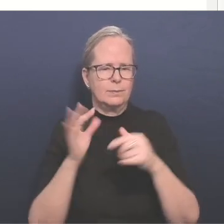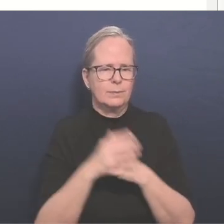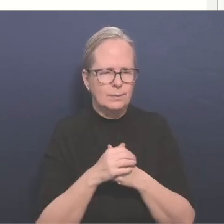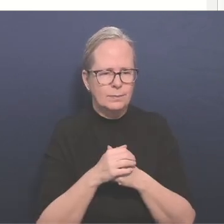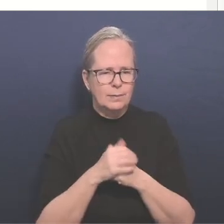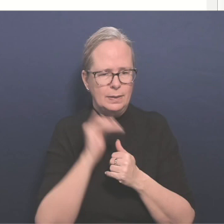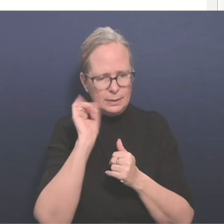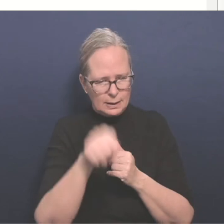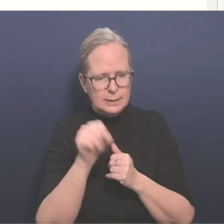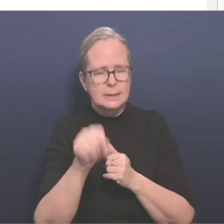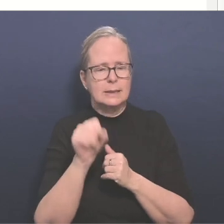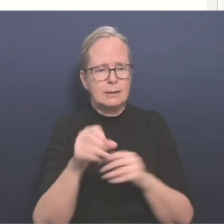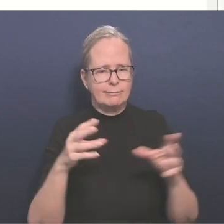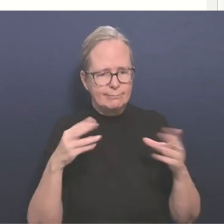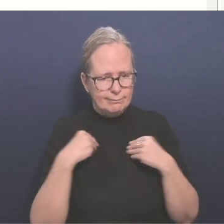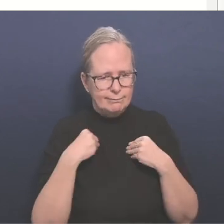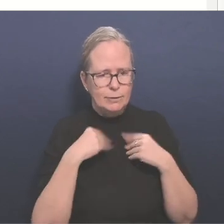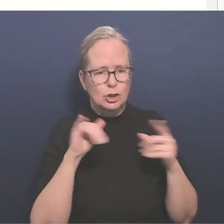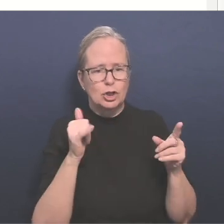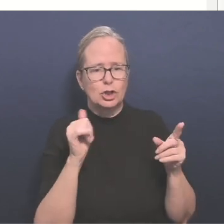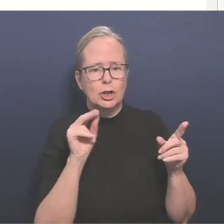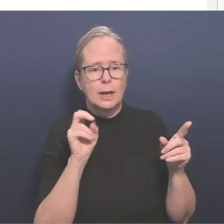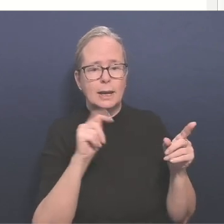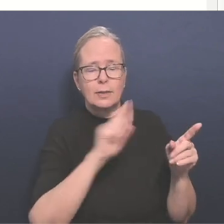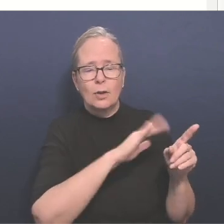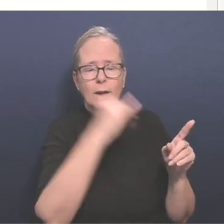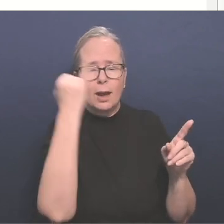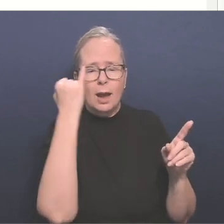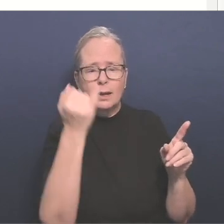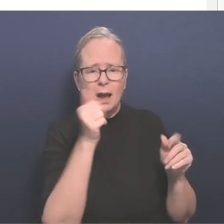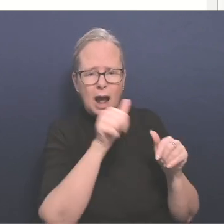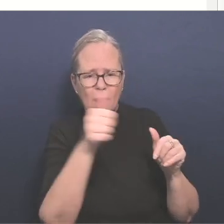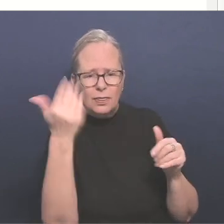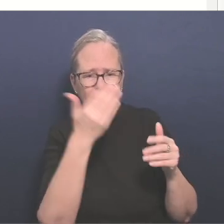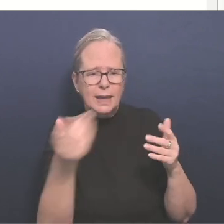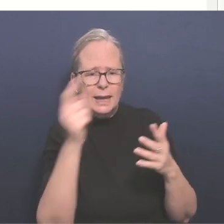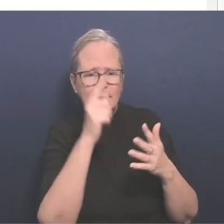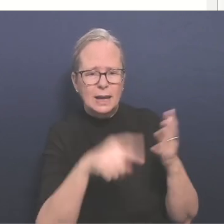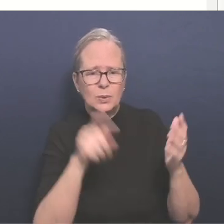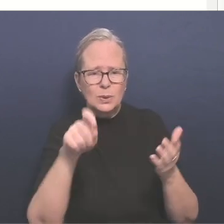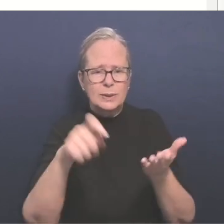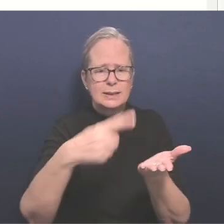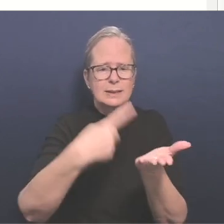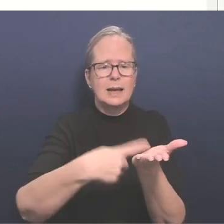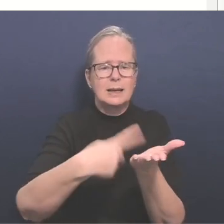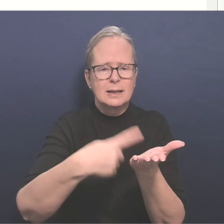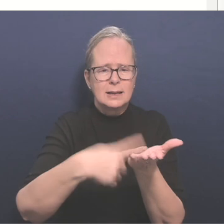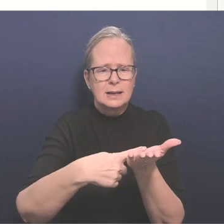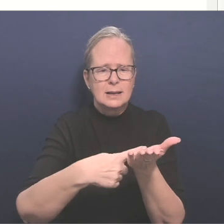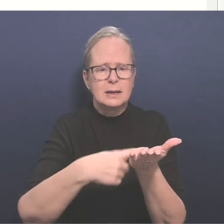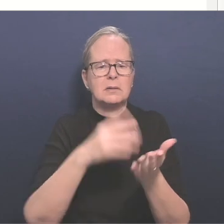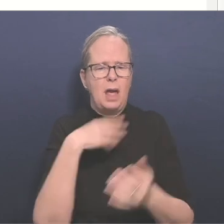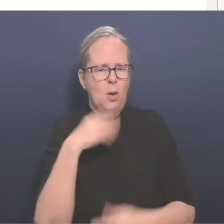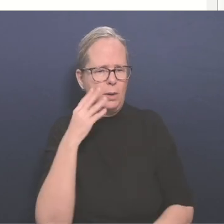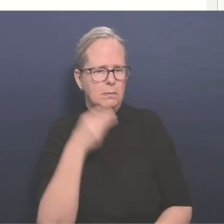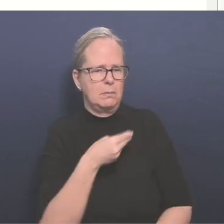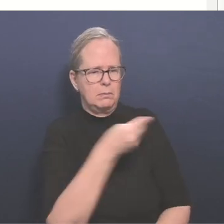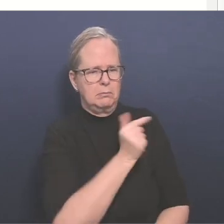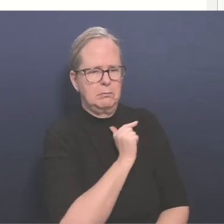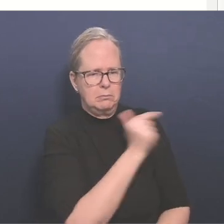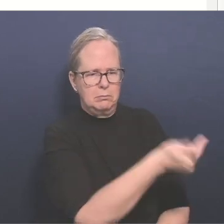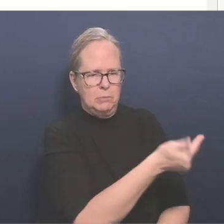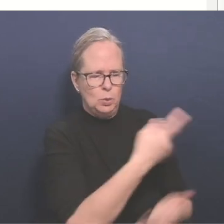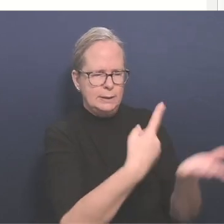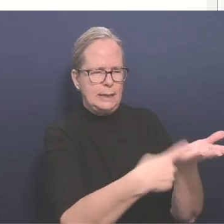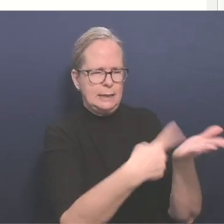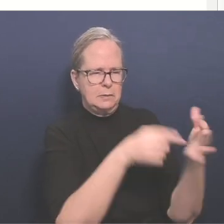the benefits. So this tool was developed to make that process easier and to incorporate the experience of